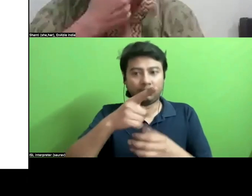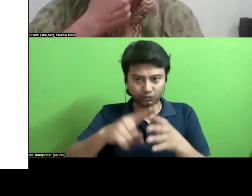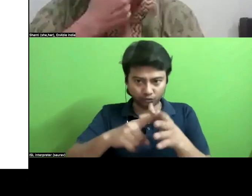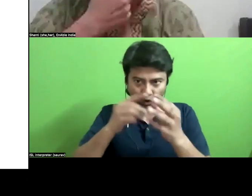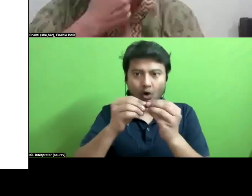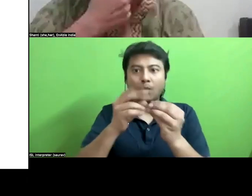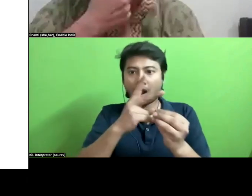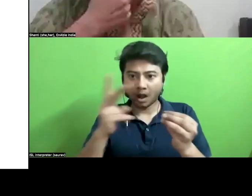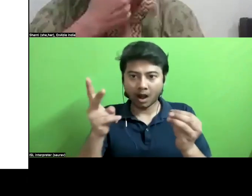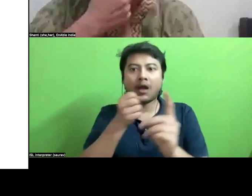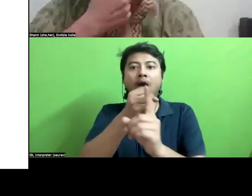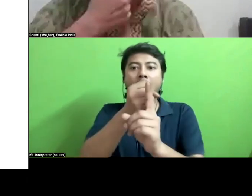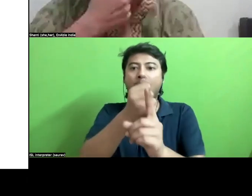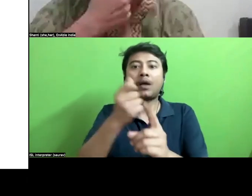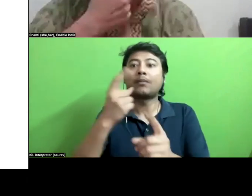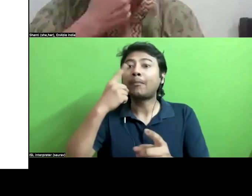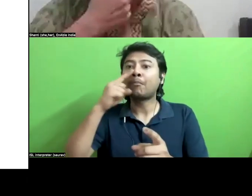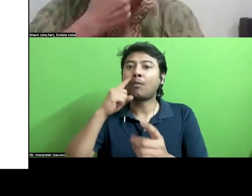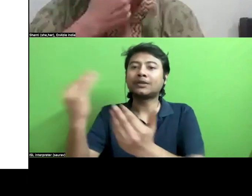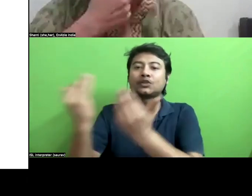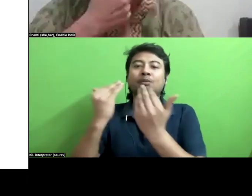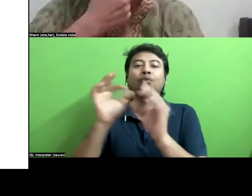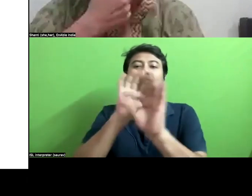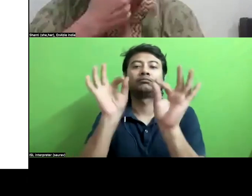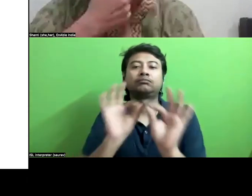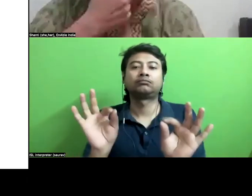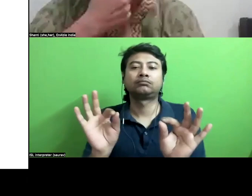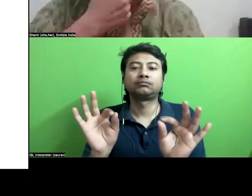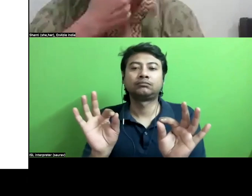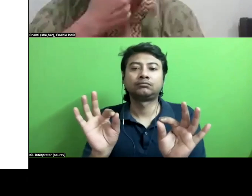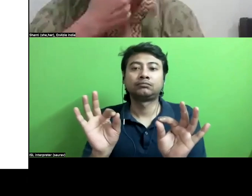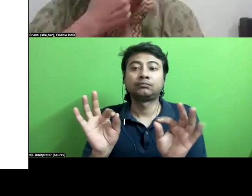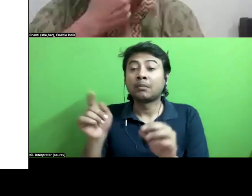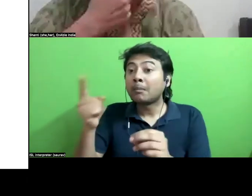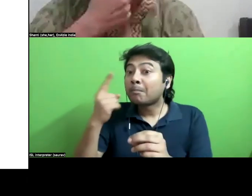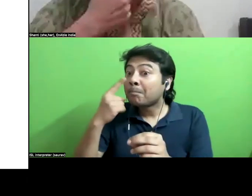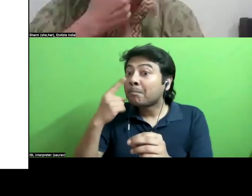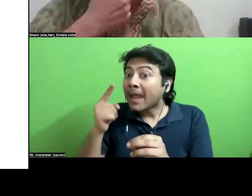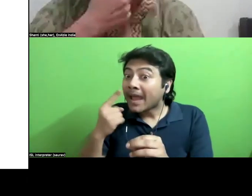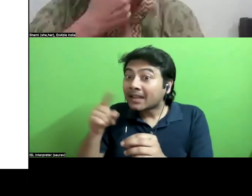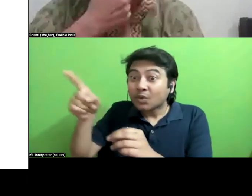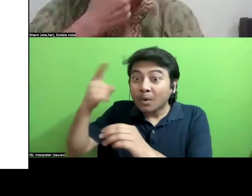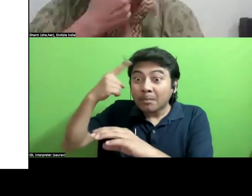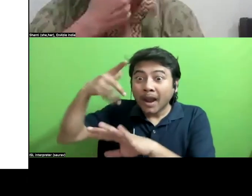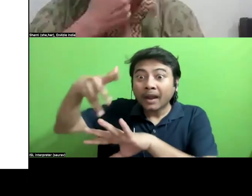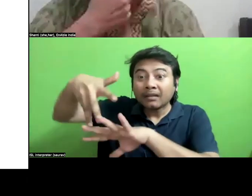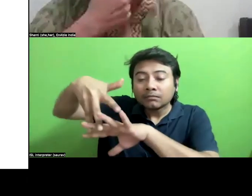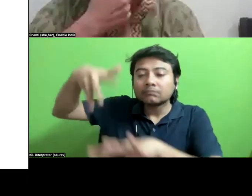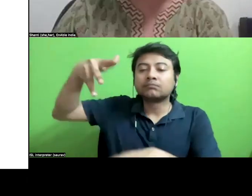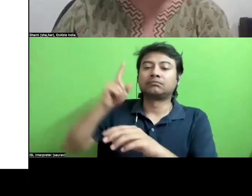what, what happens when you equip the problem solver and change that mental model even for the parent.